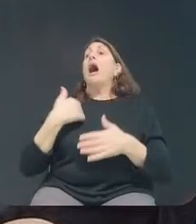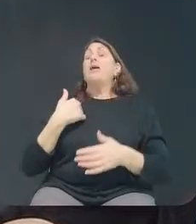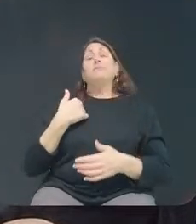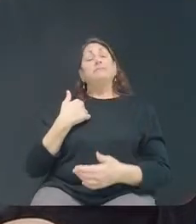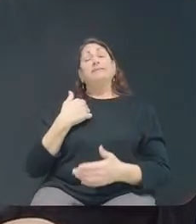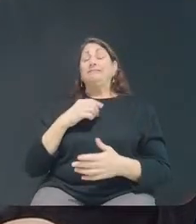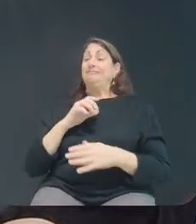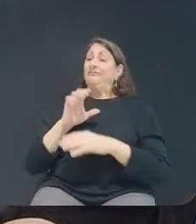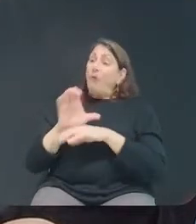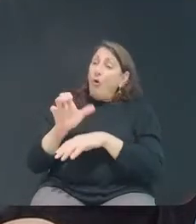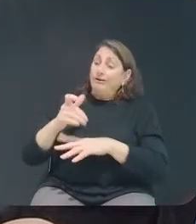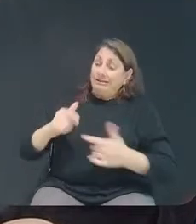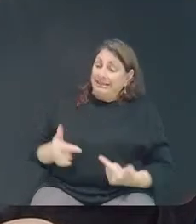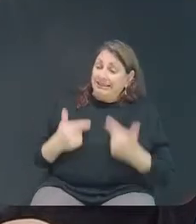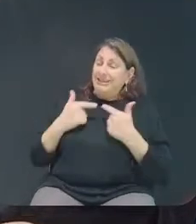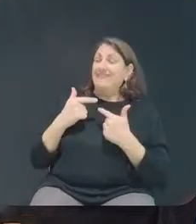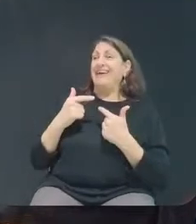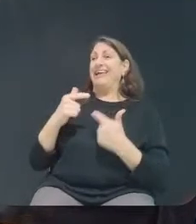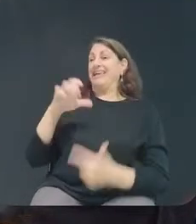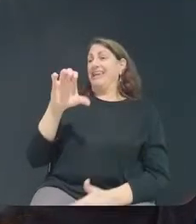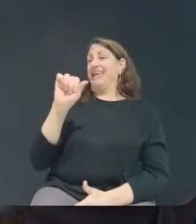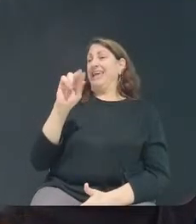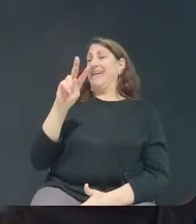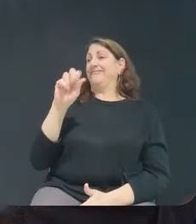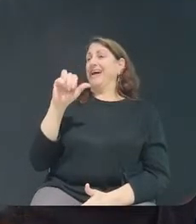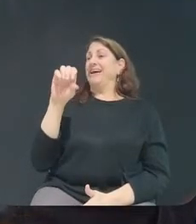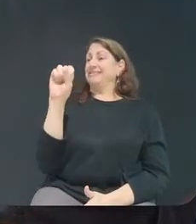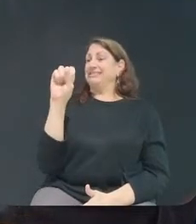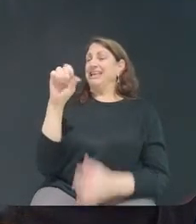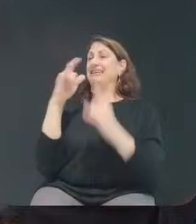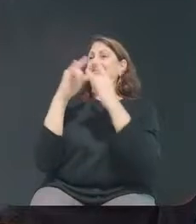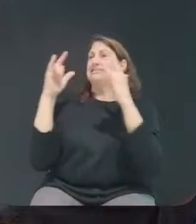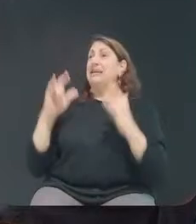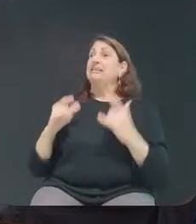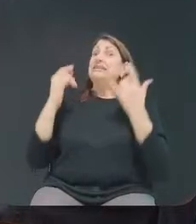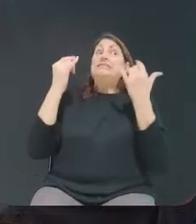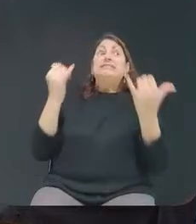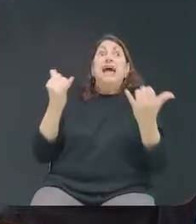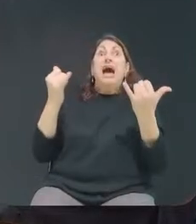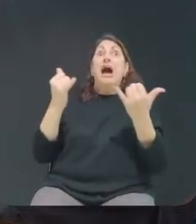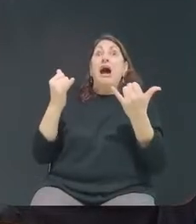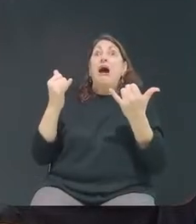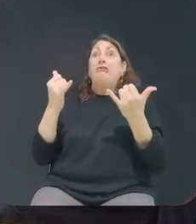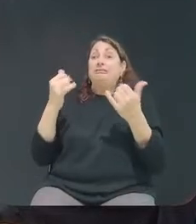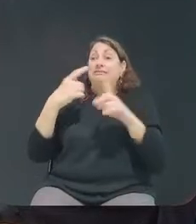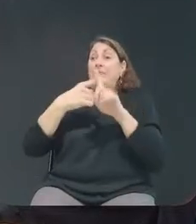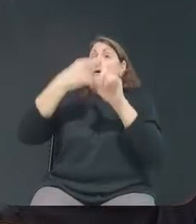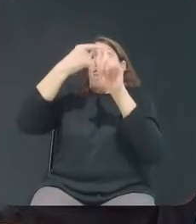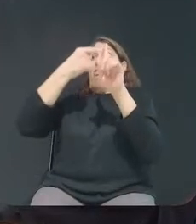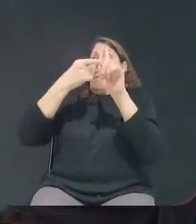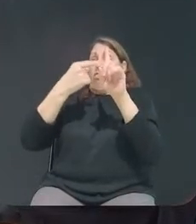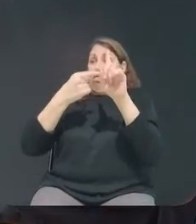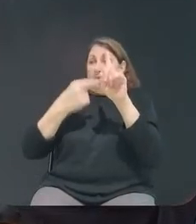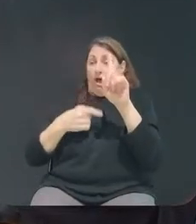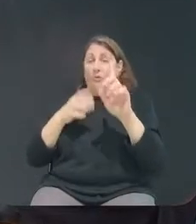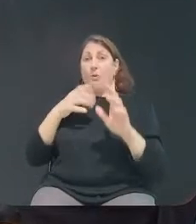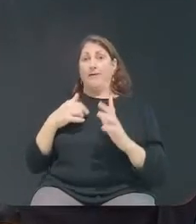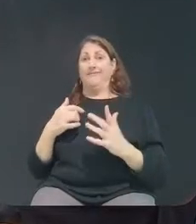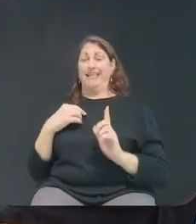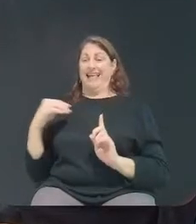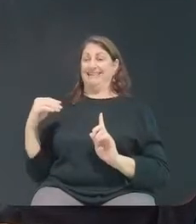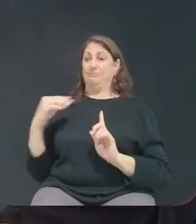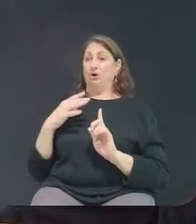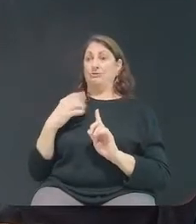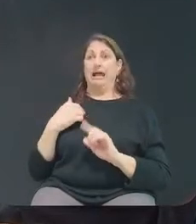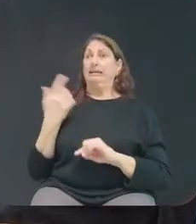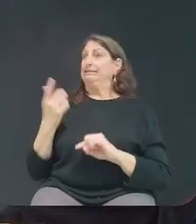in a canvas tent, that as the cold and damp weather is near at hand, he will be so exposed in this tent as to be entirely unable